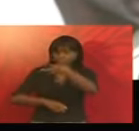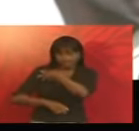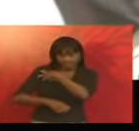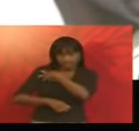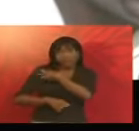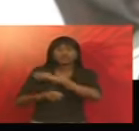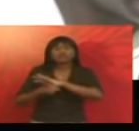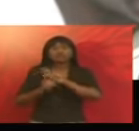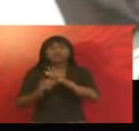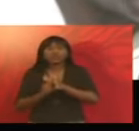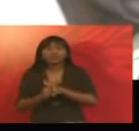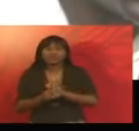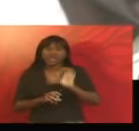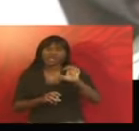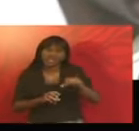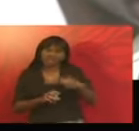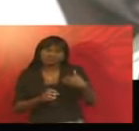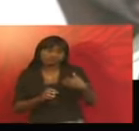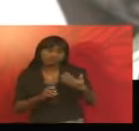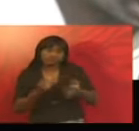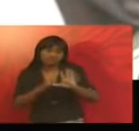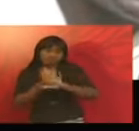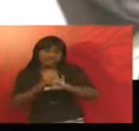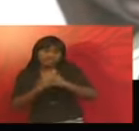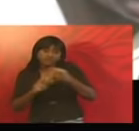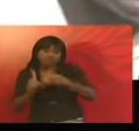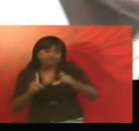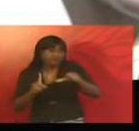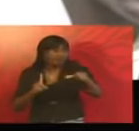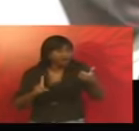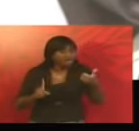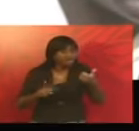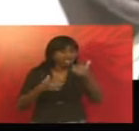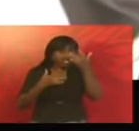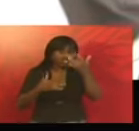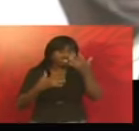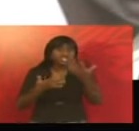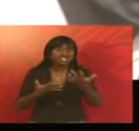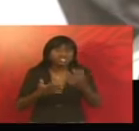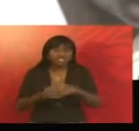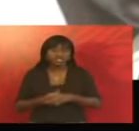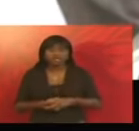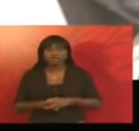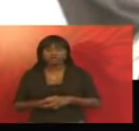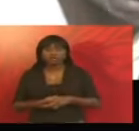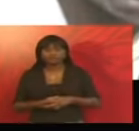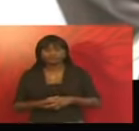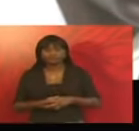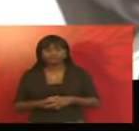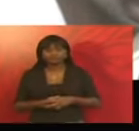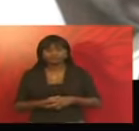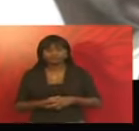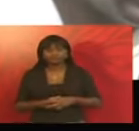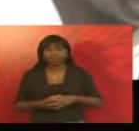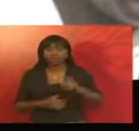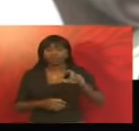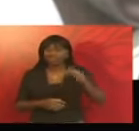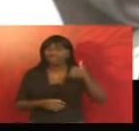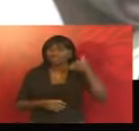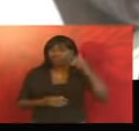or, can one also be protected from other common diseases? And this question actually came from one of my callers.